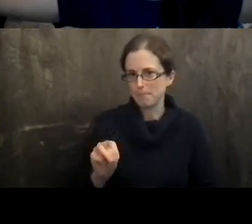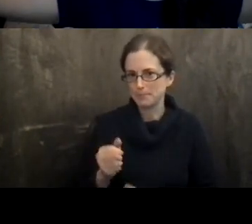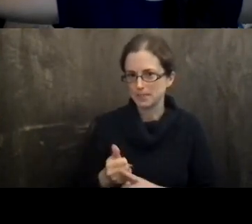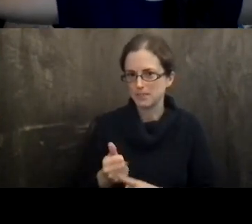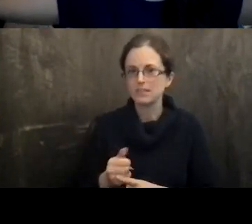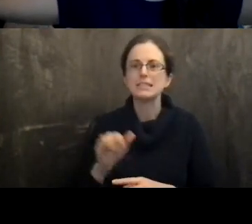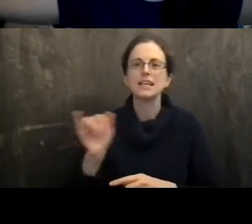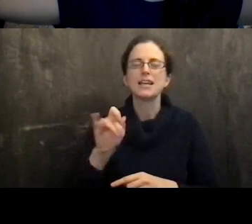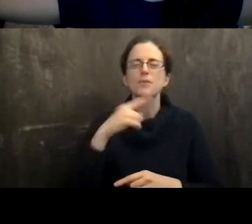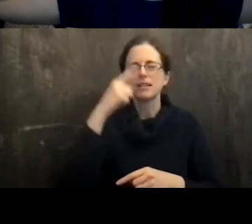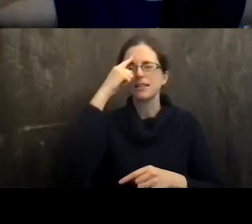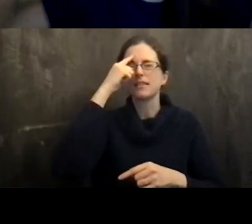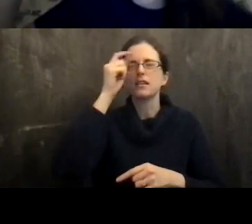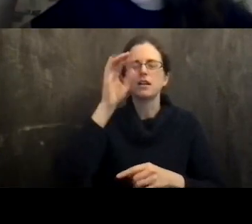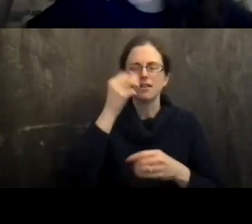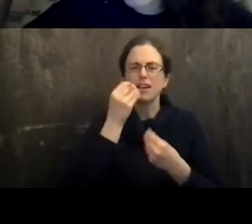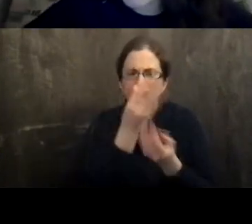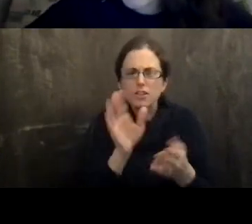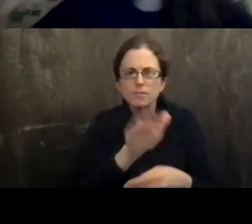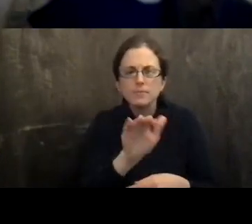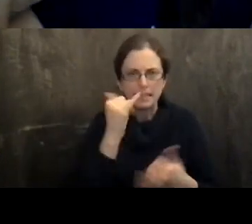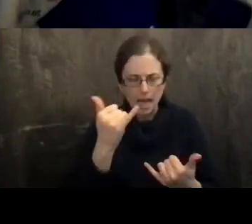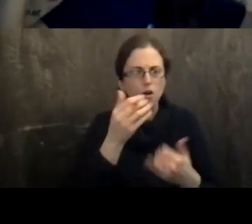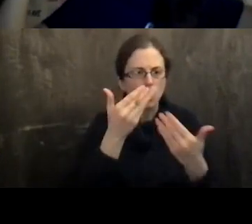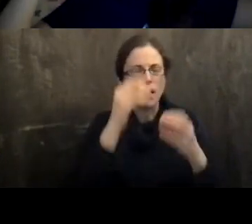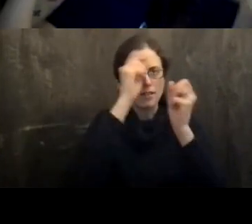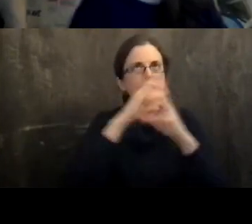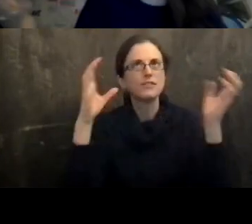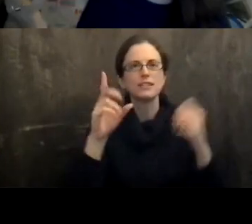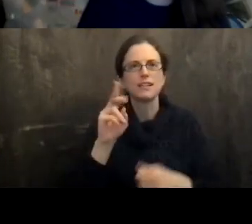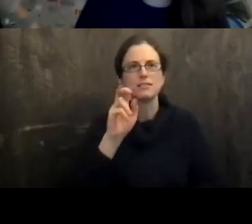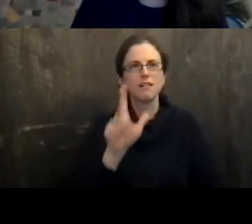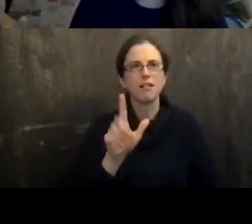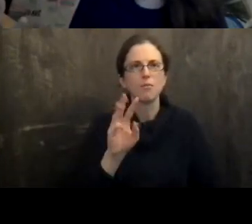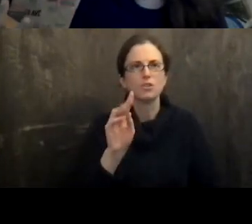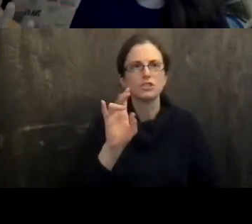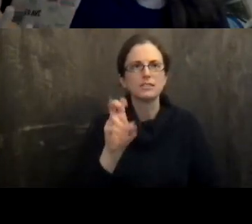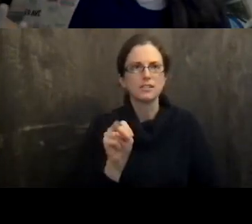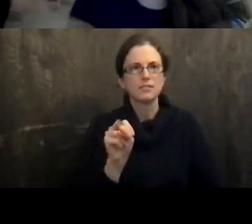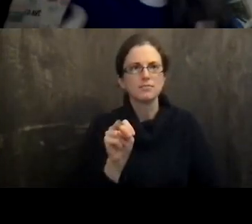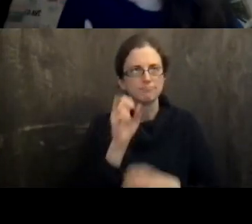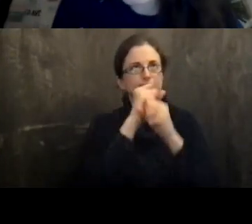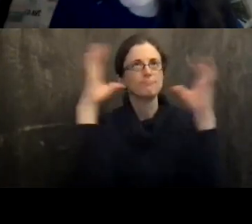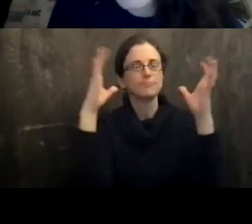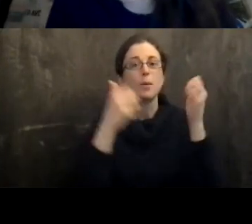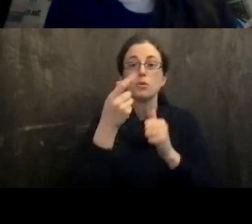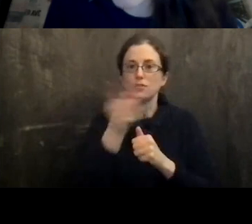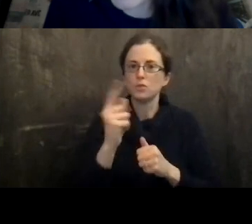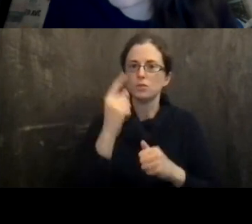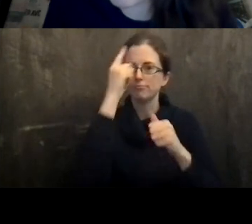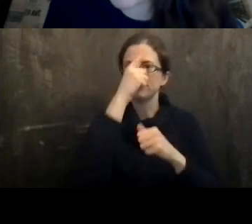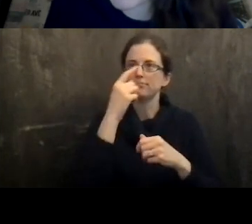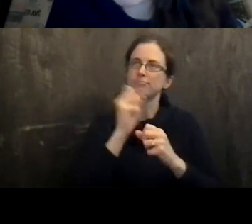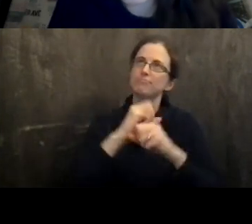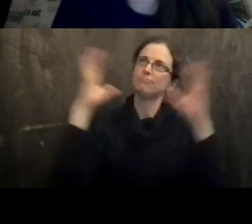of Denzel Washington. Most of you will have thought of Denzel Washington's face. Now, most of us have not met